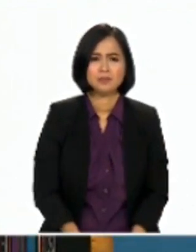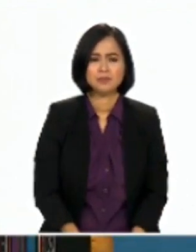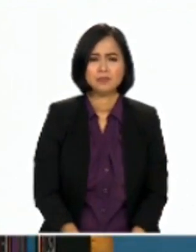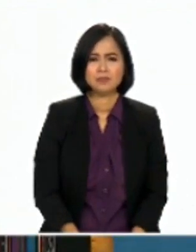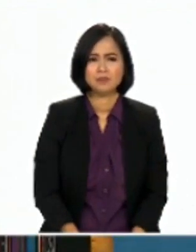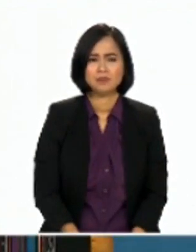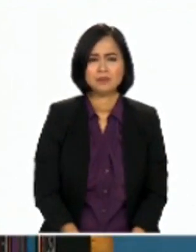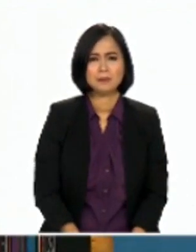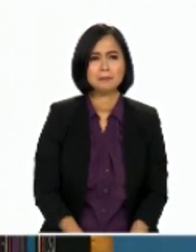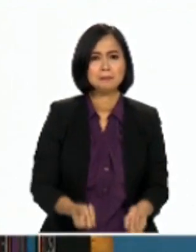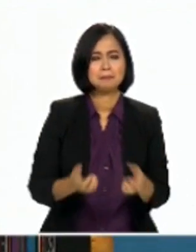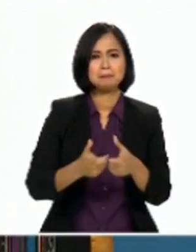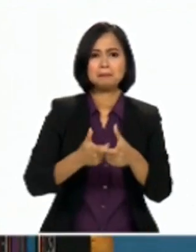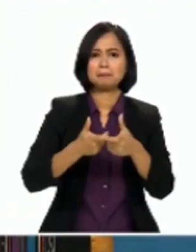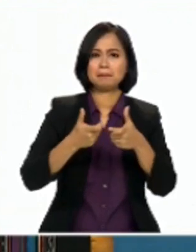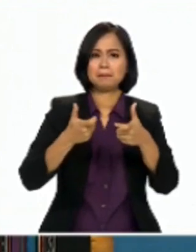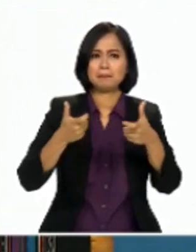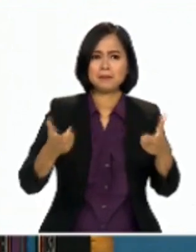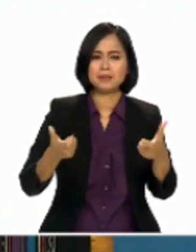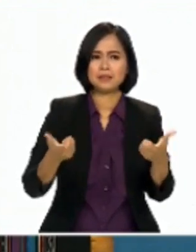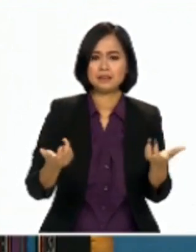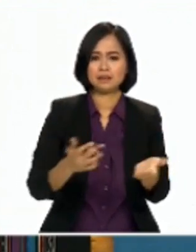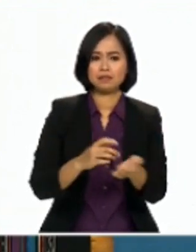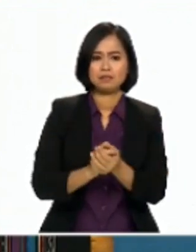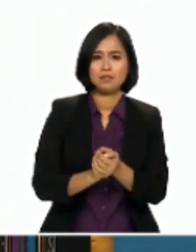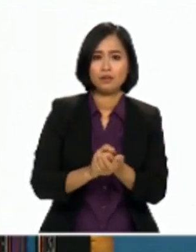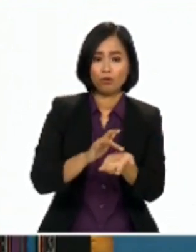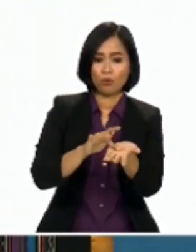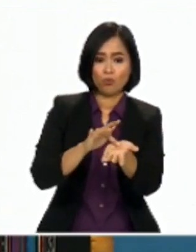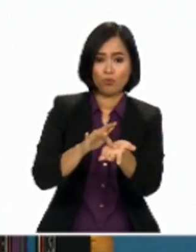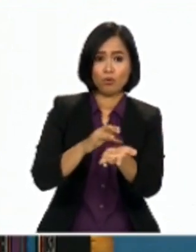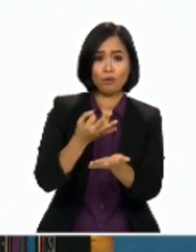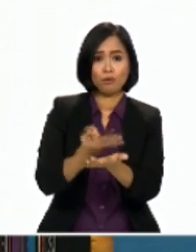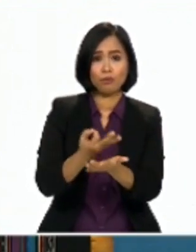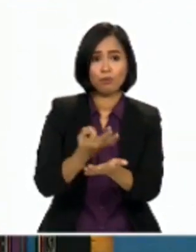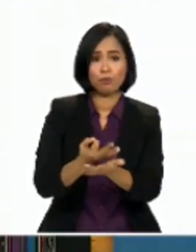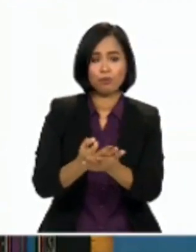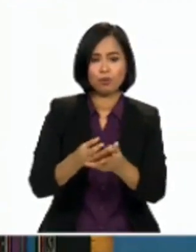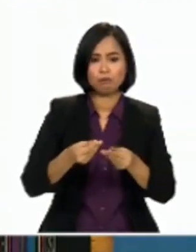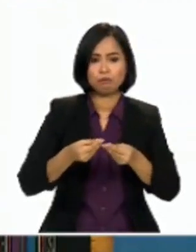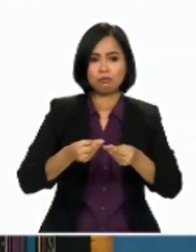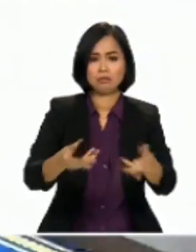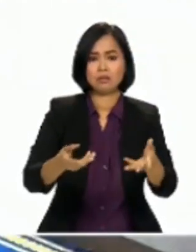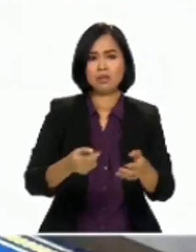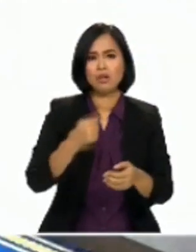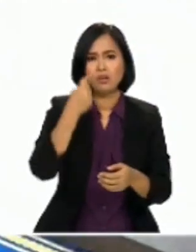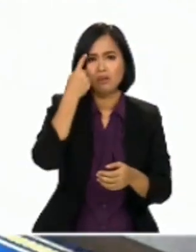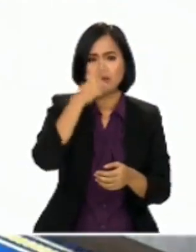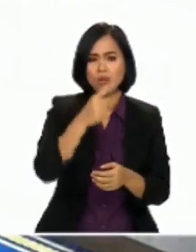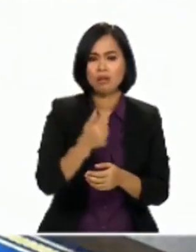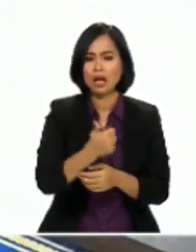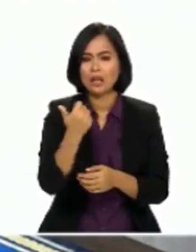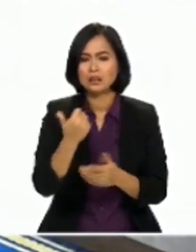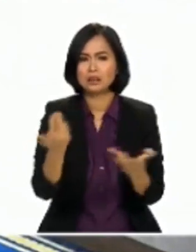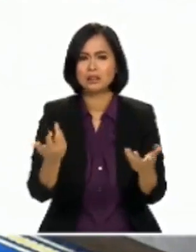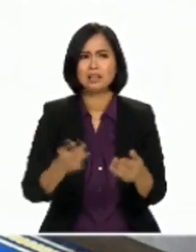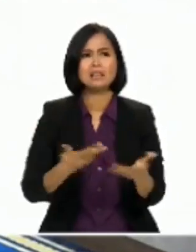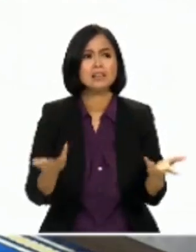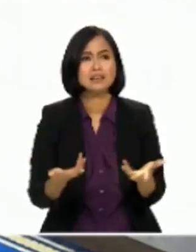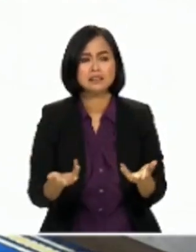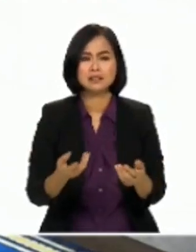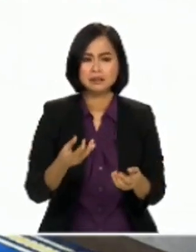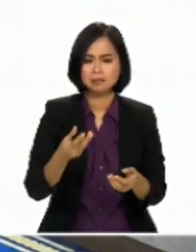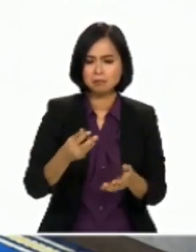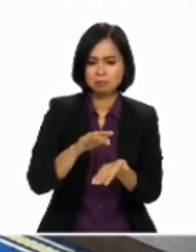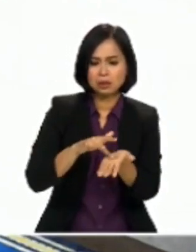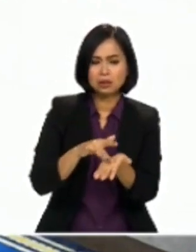Huge amount of medical funds were released to cover padded medical claims